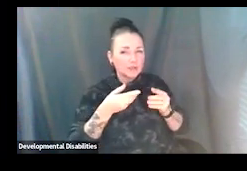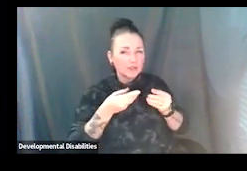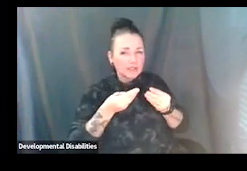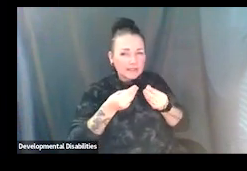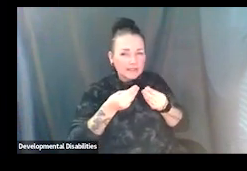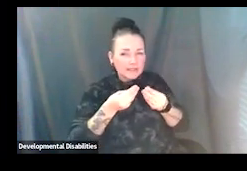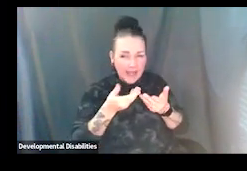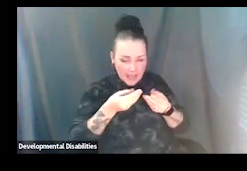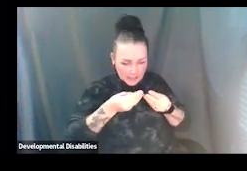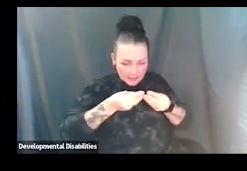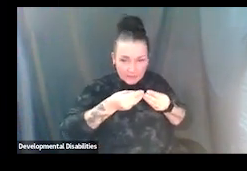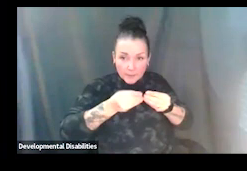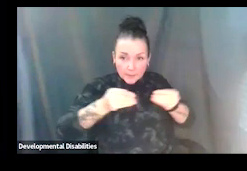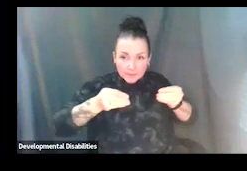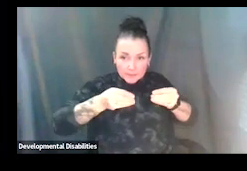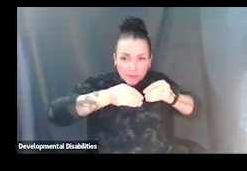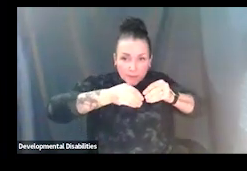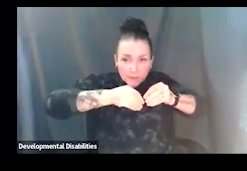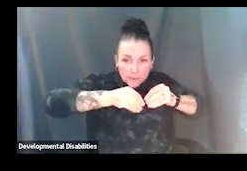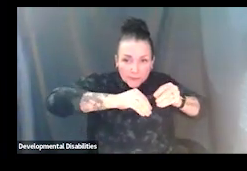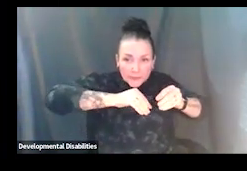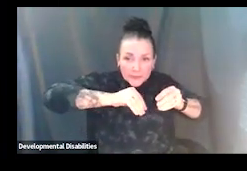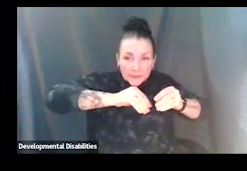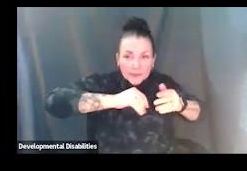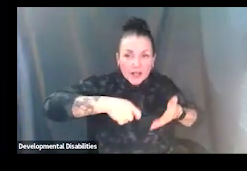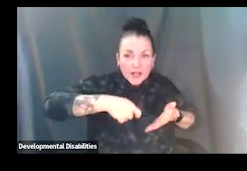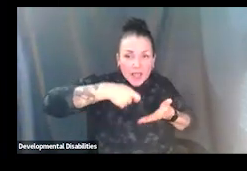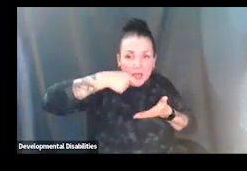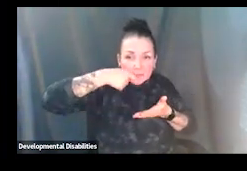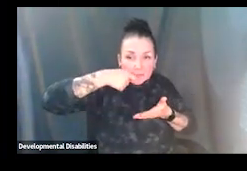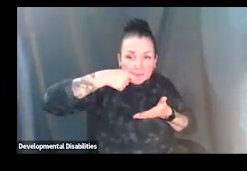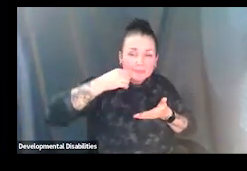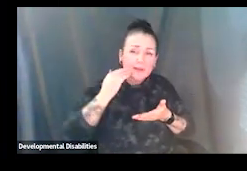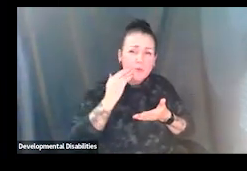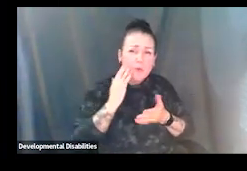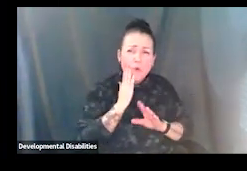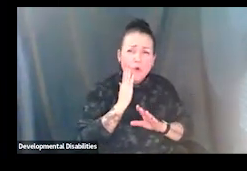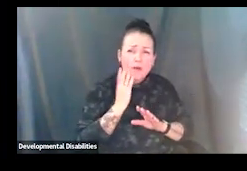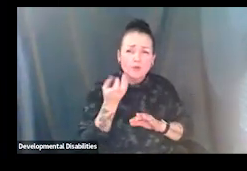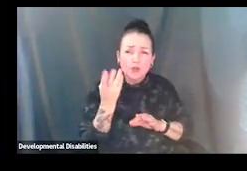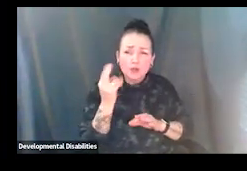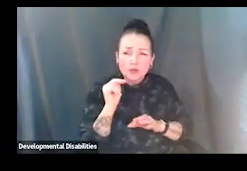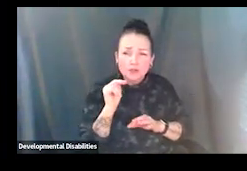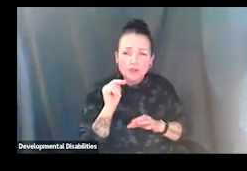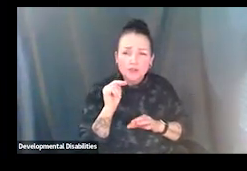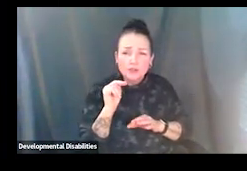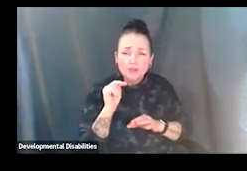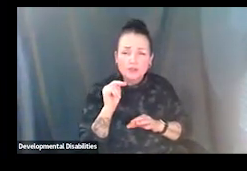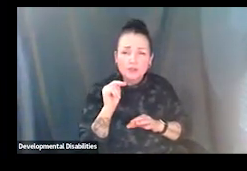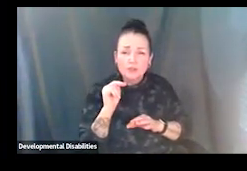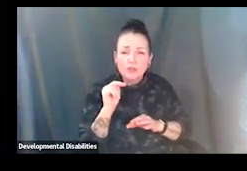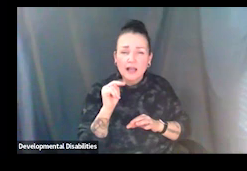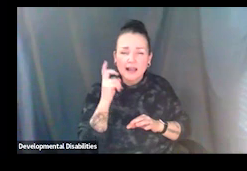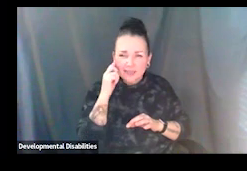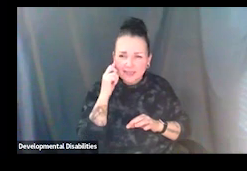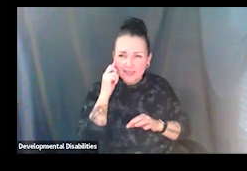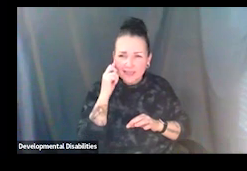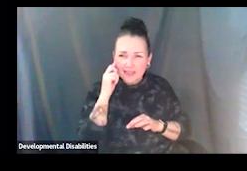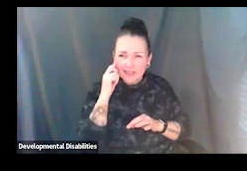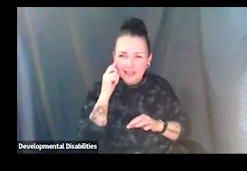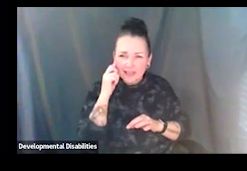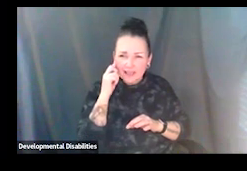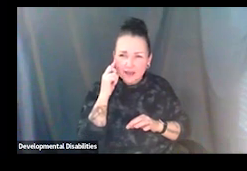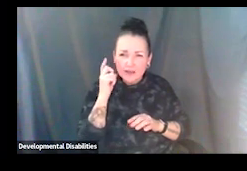mucous membrane. So that was a reason that it could be used where there were addiction concerns or diversion, because if you snorted it, it burned